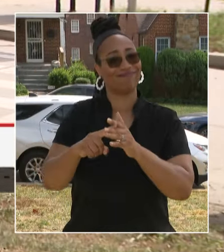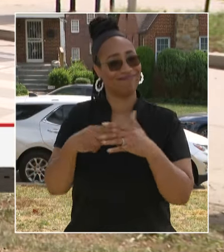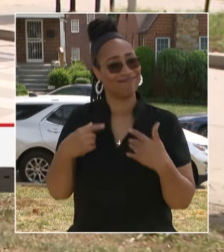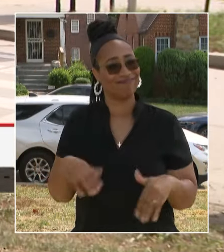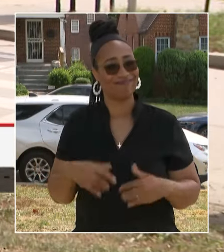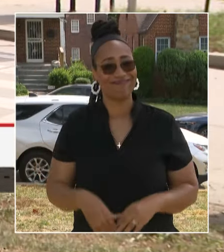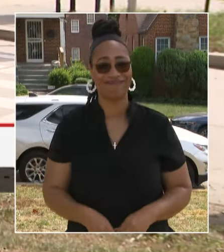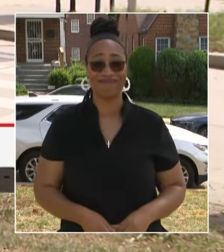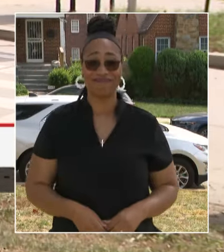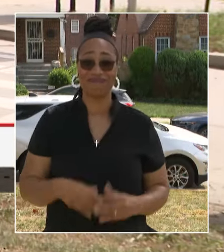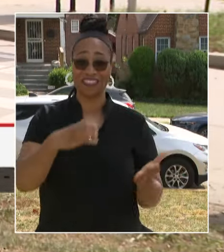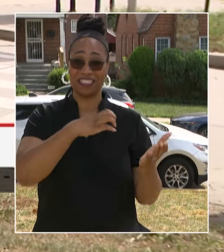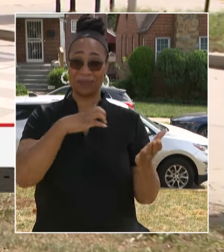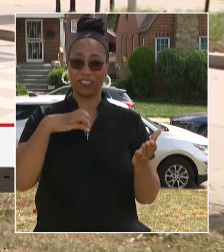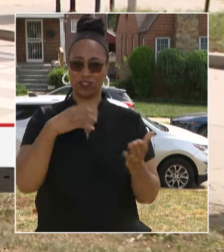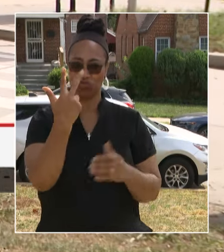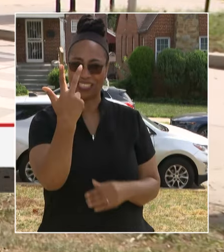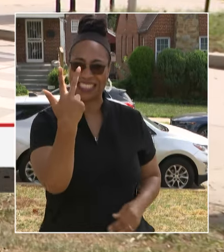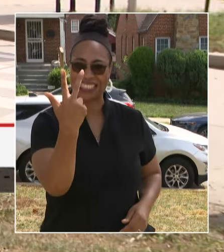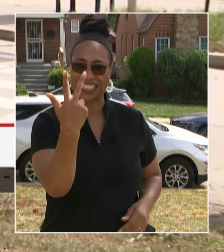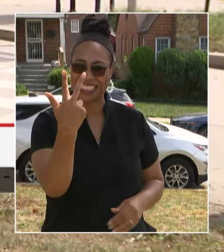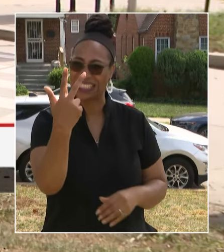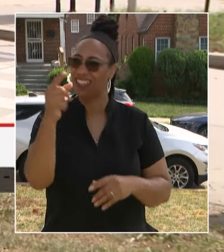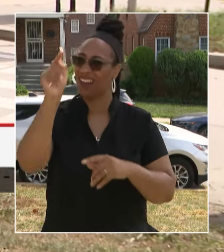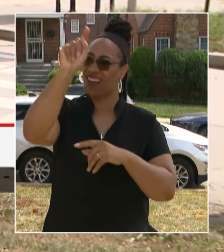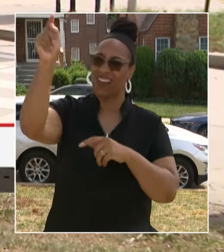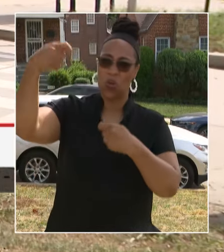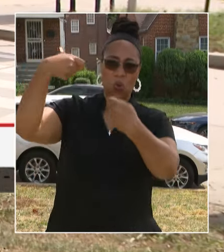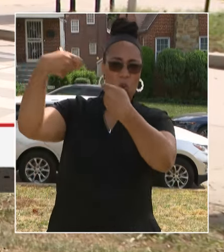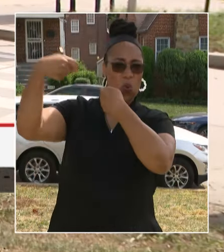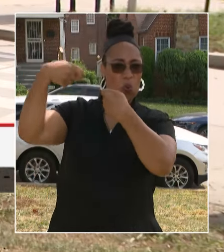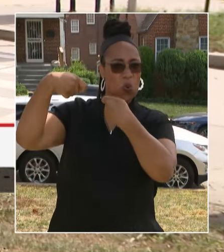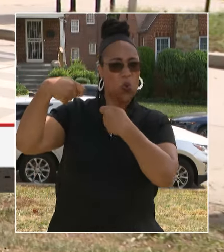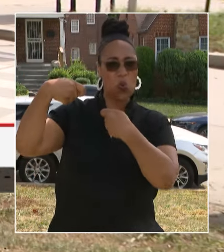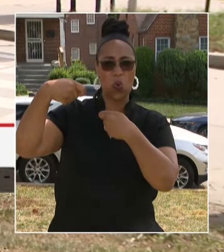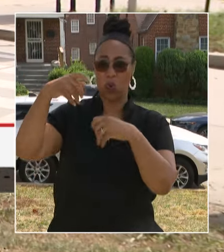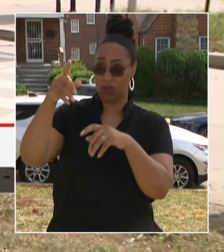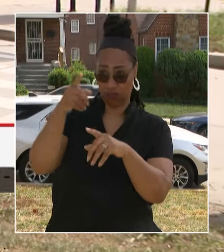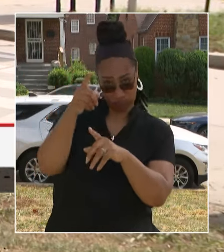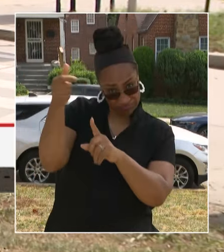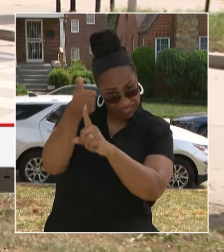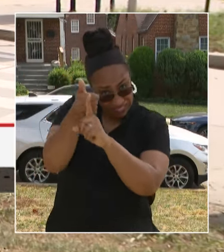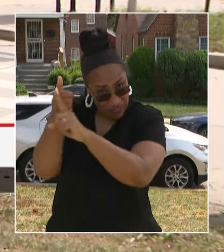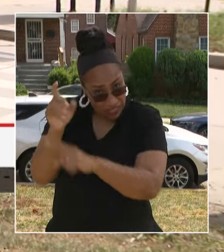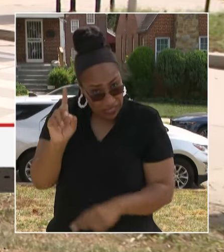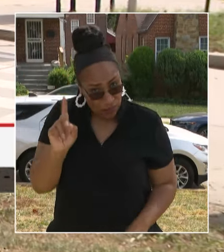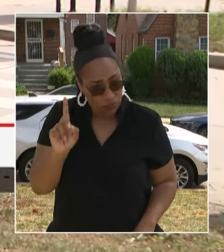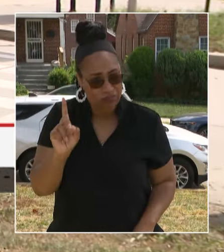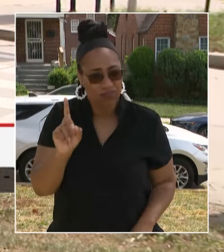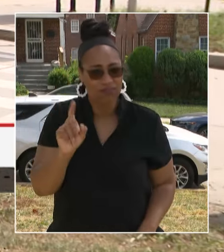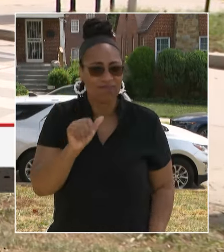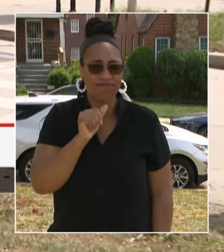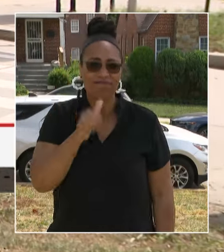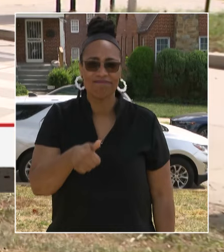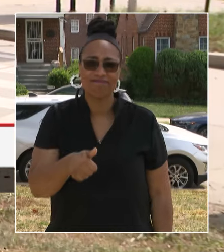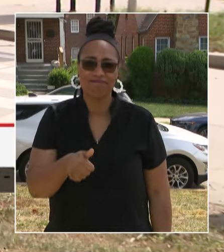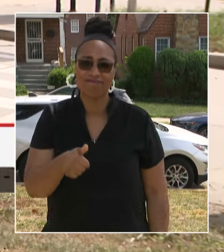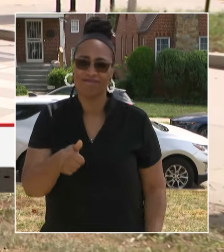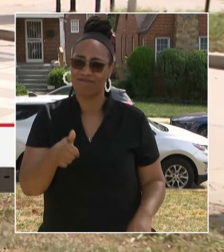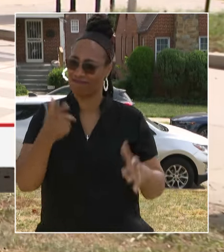Washington and take us and put us on a road to self-determination. Now, I'm willing to